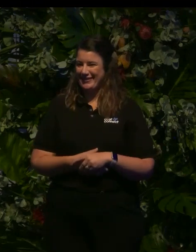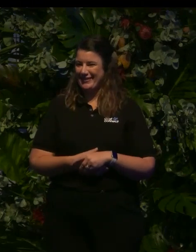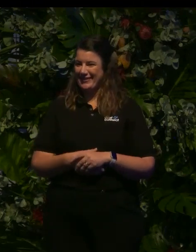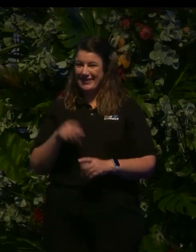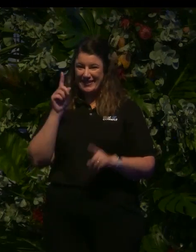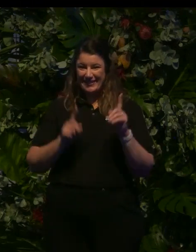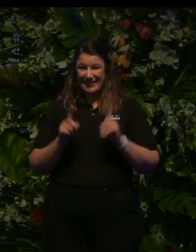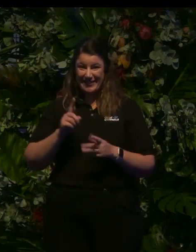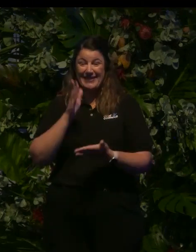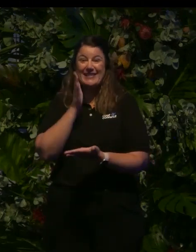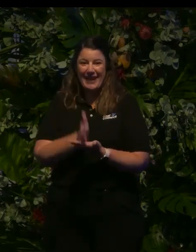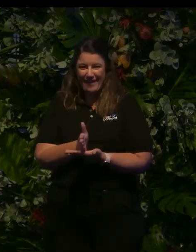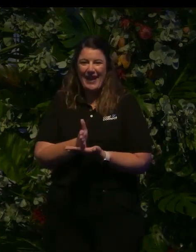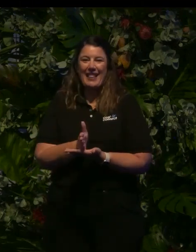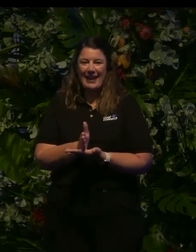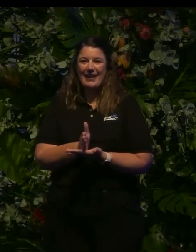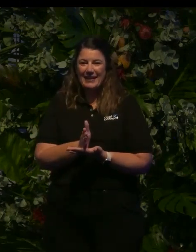The city is definitely,